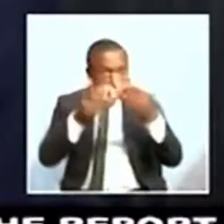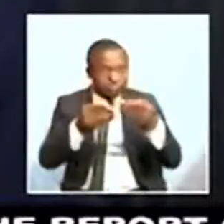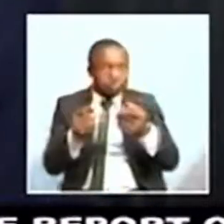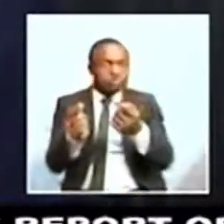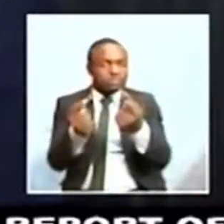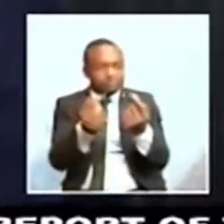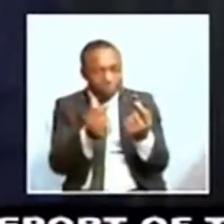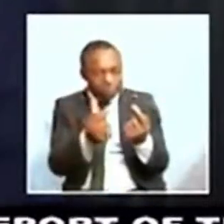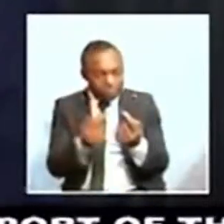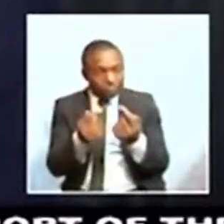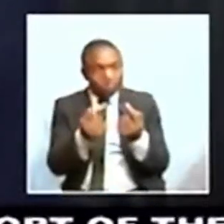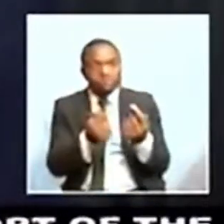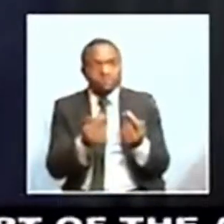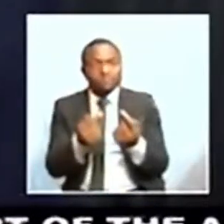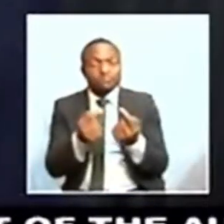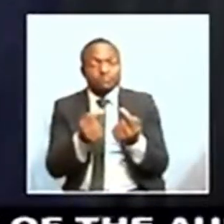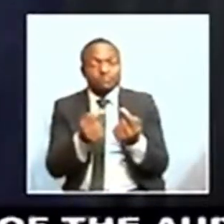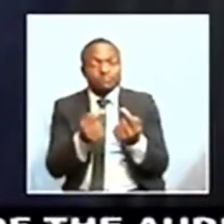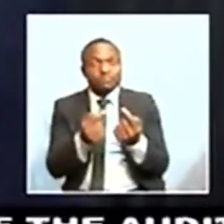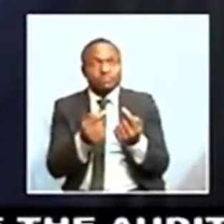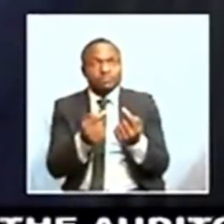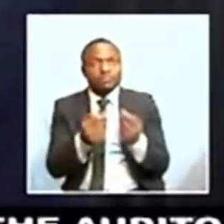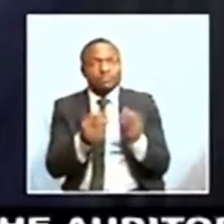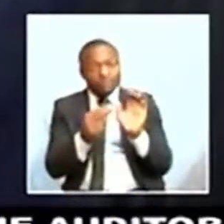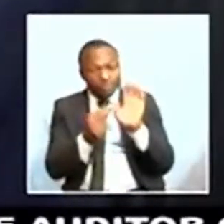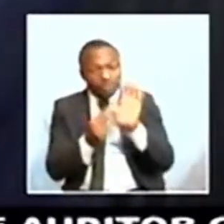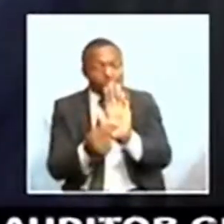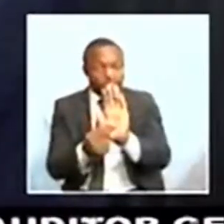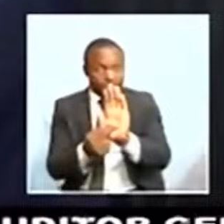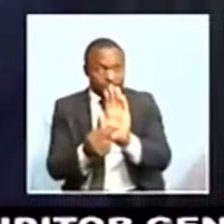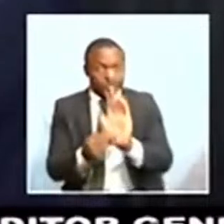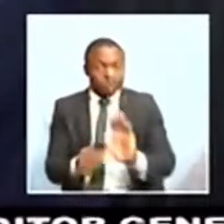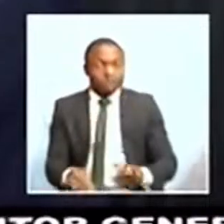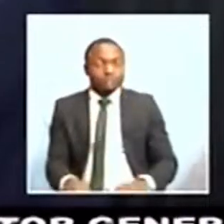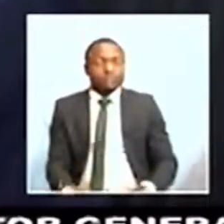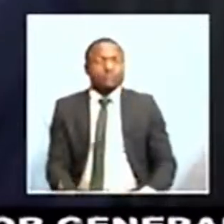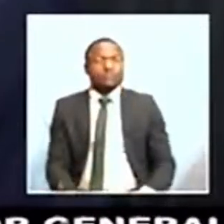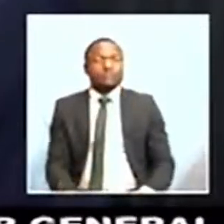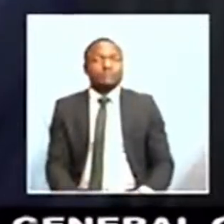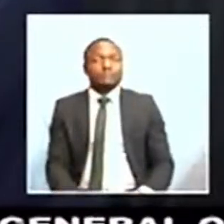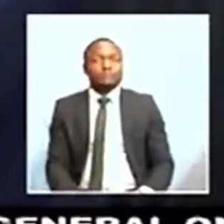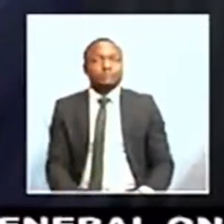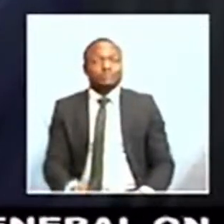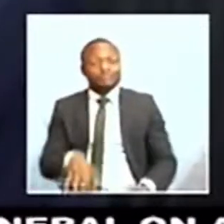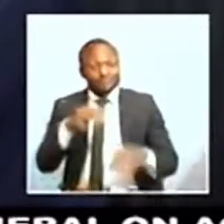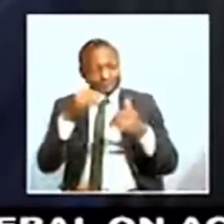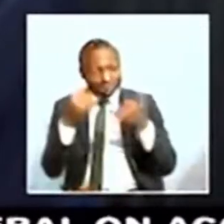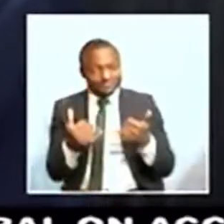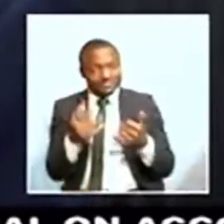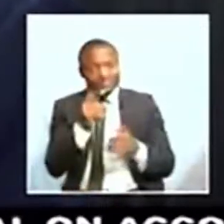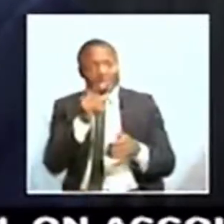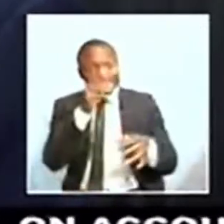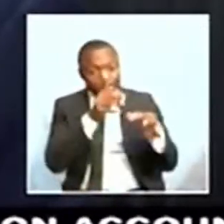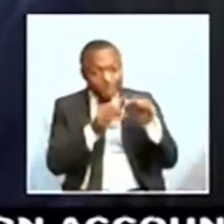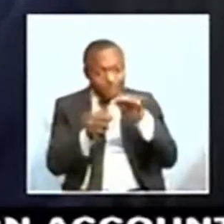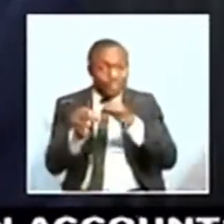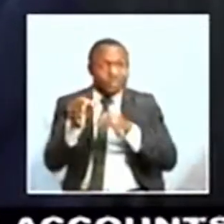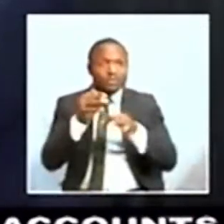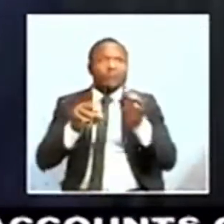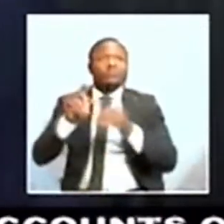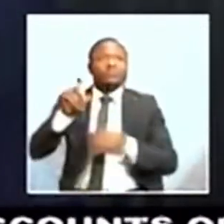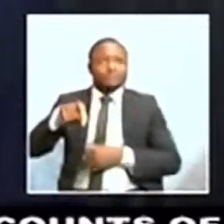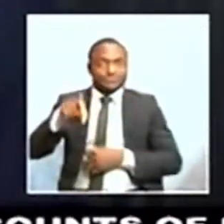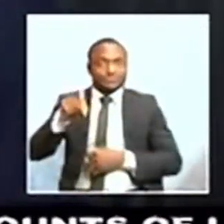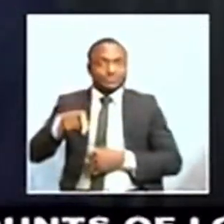scenario that should portray a picture overall, so that now, as we are explaining, they need